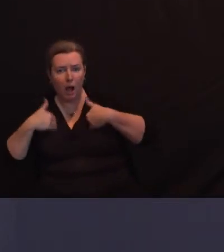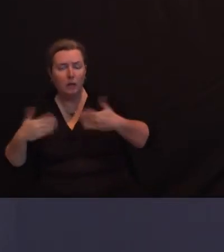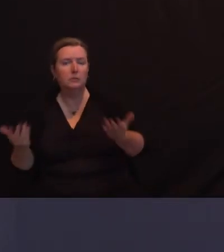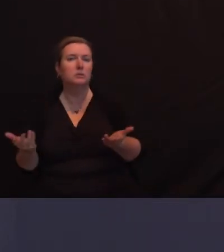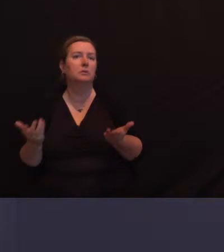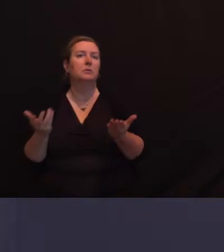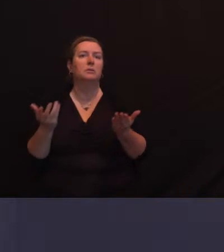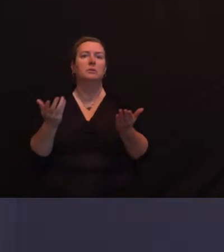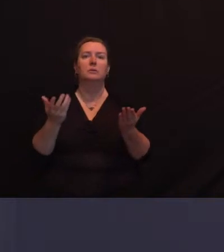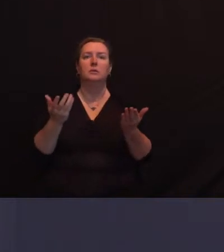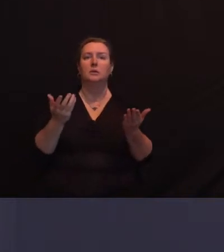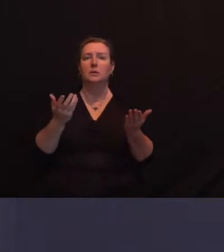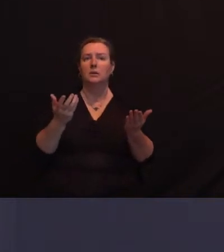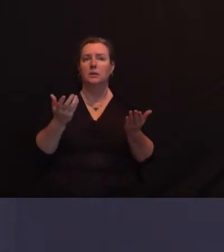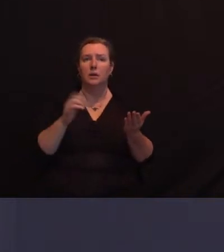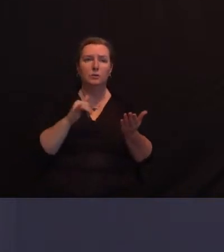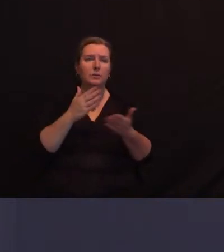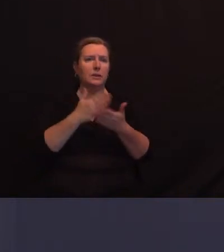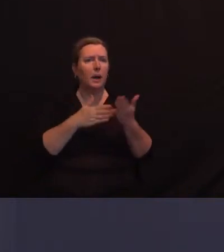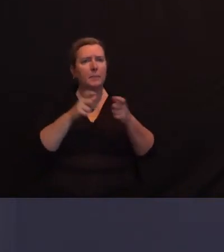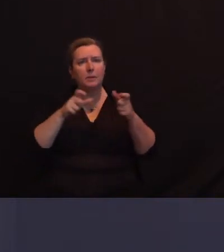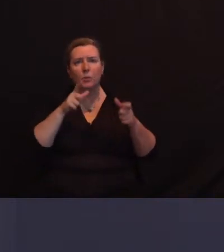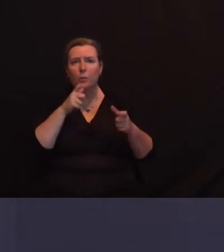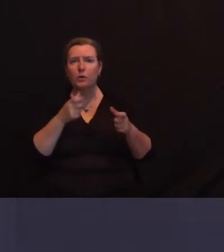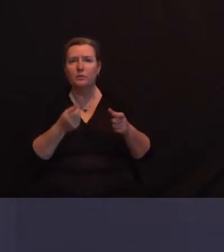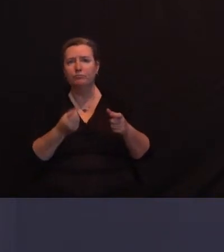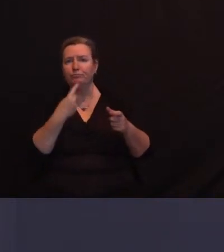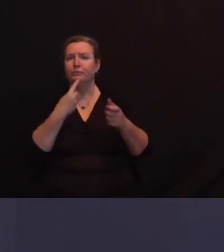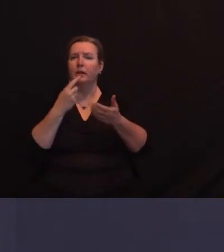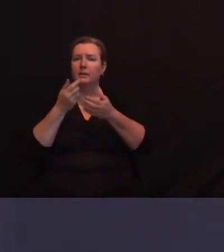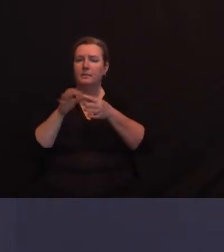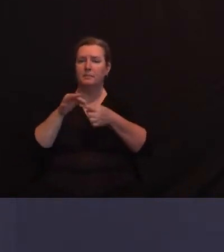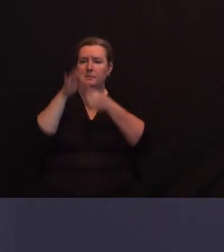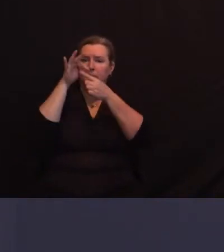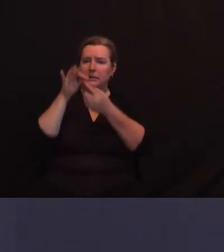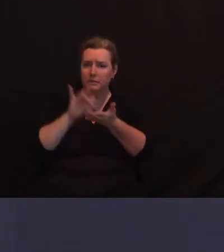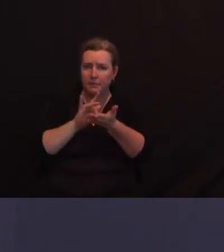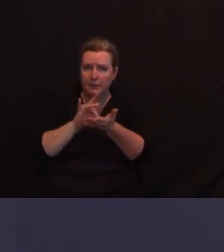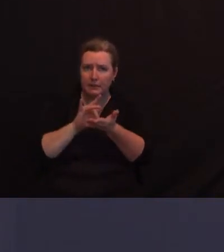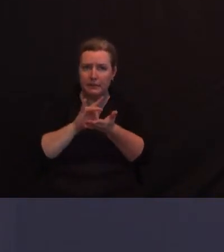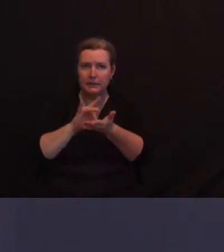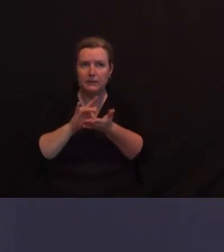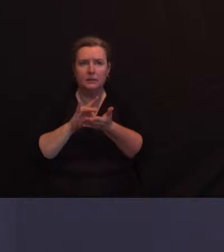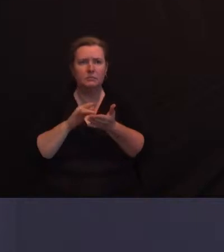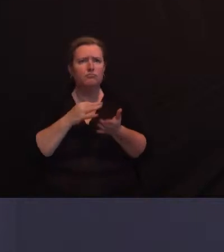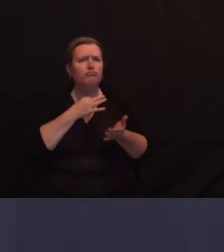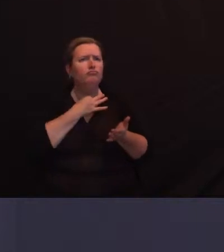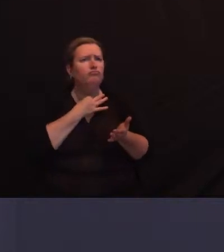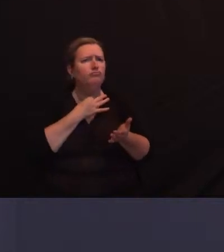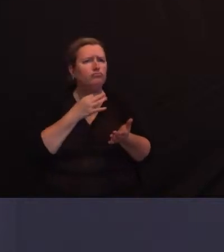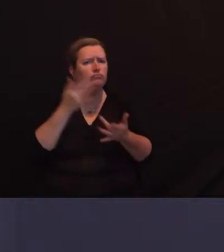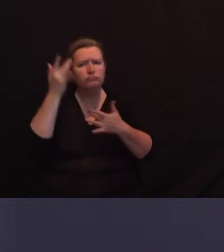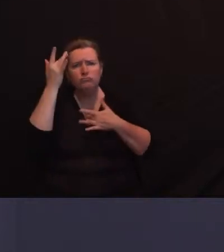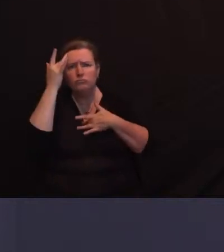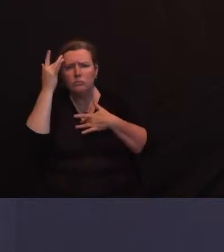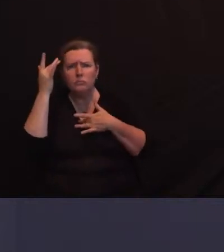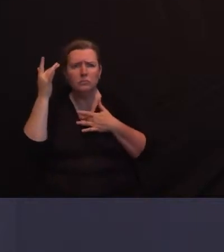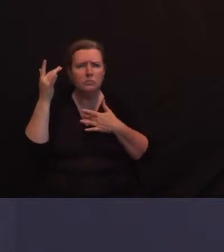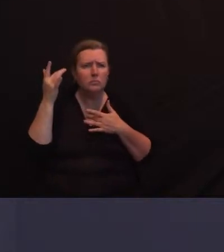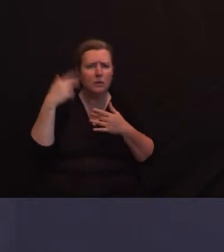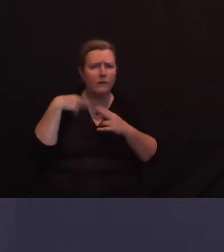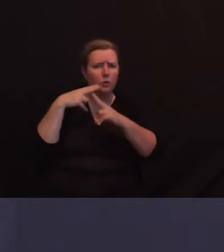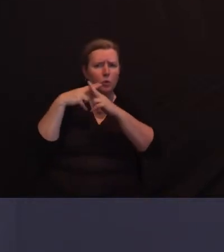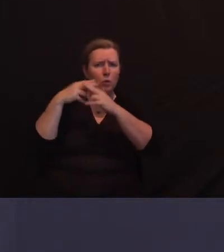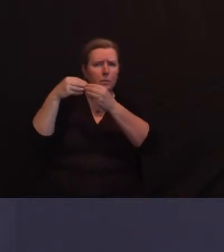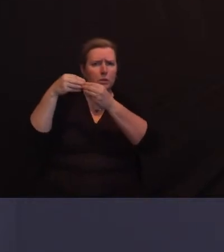such as infliximab. A full list of conditions can be found on the CDC's website.